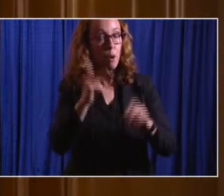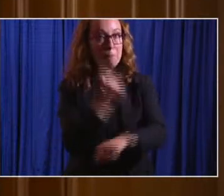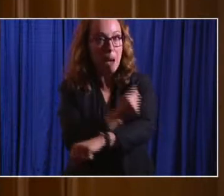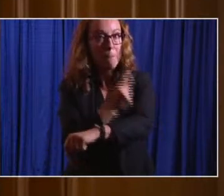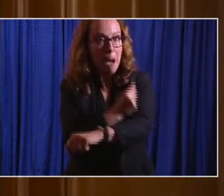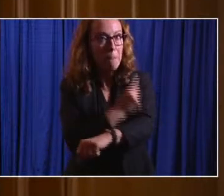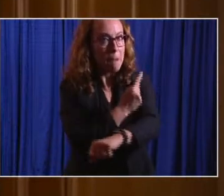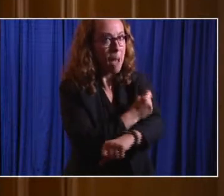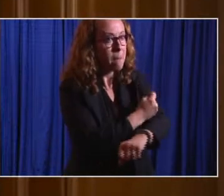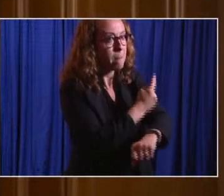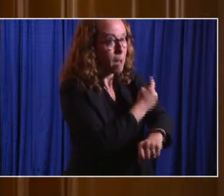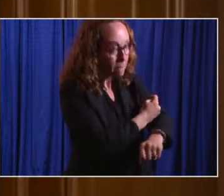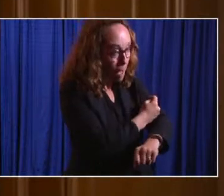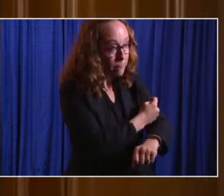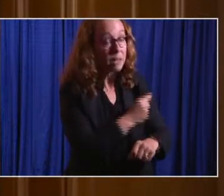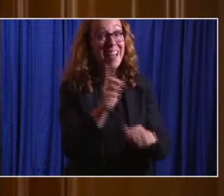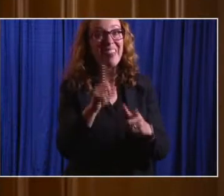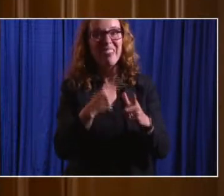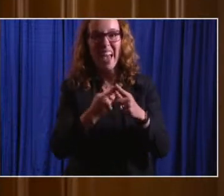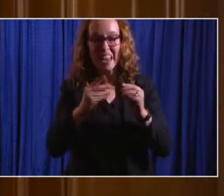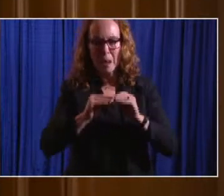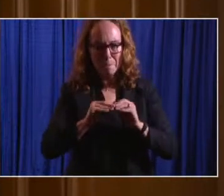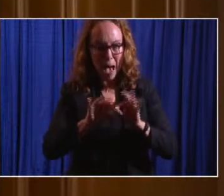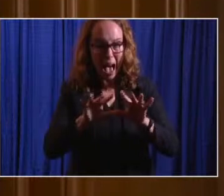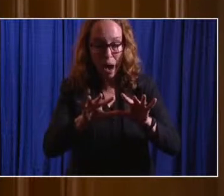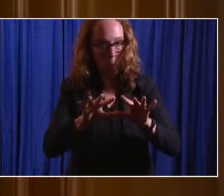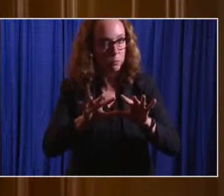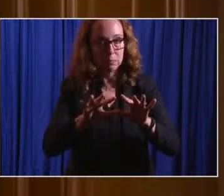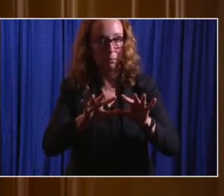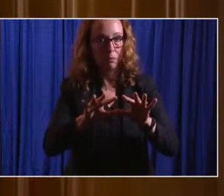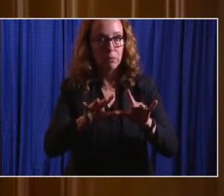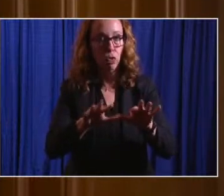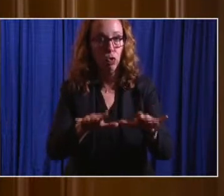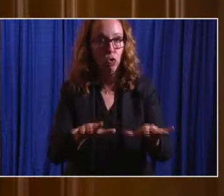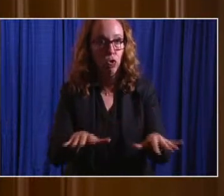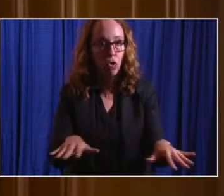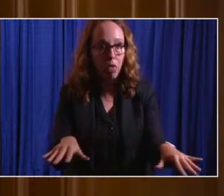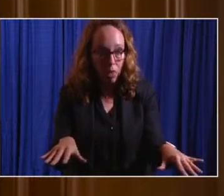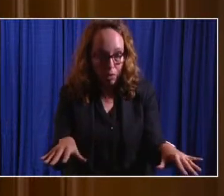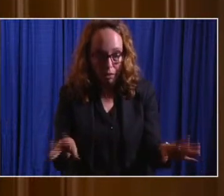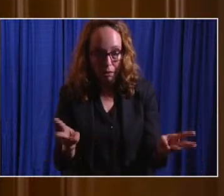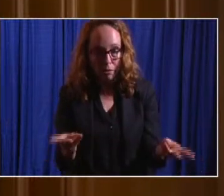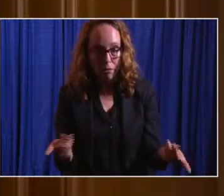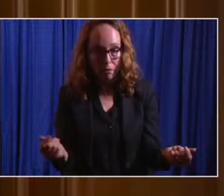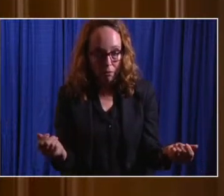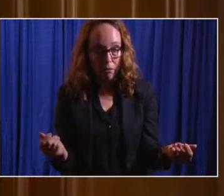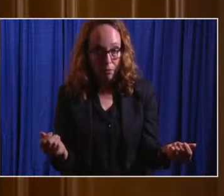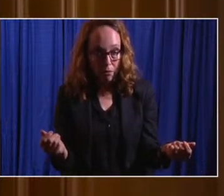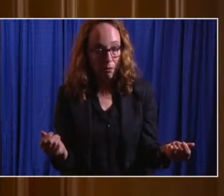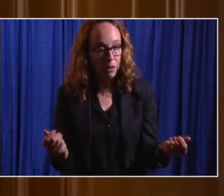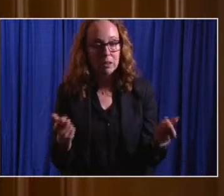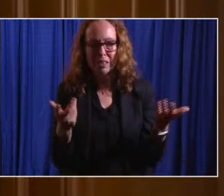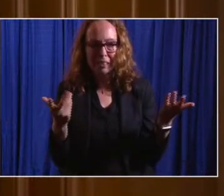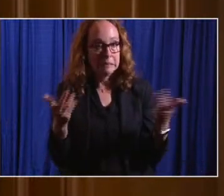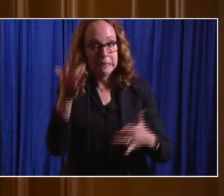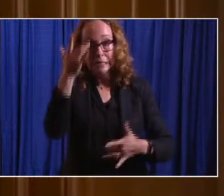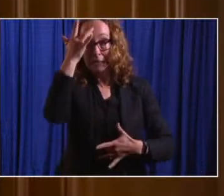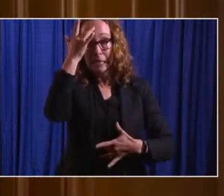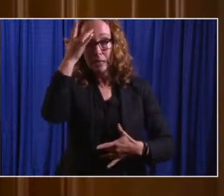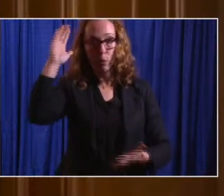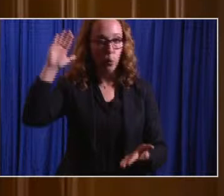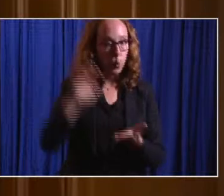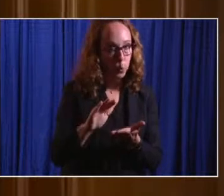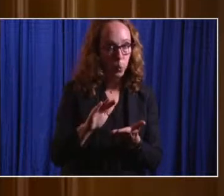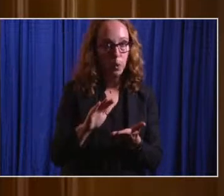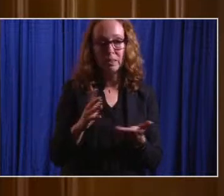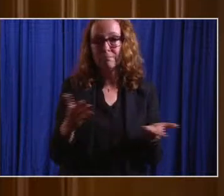to spread. The more people that get vaccinated, the fewer people are going to get sick. The more people that get vaccinated,